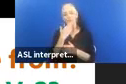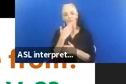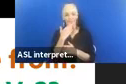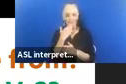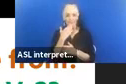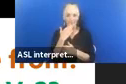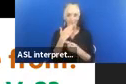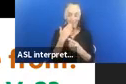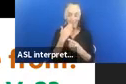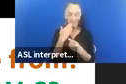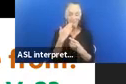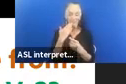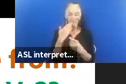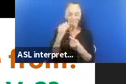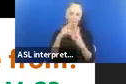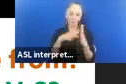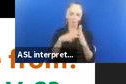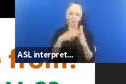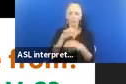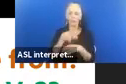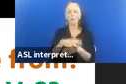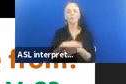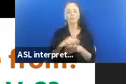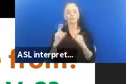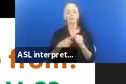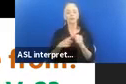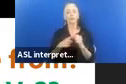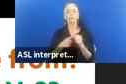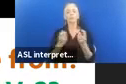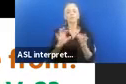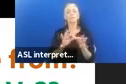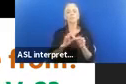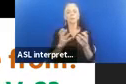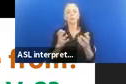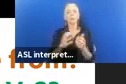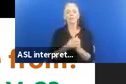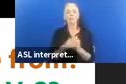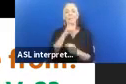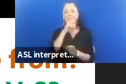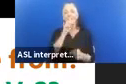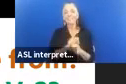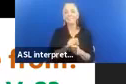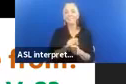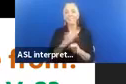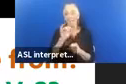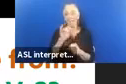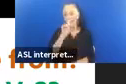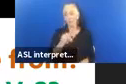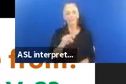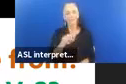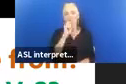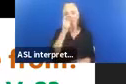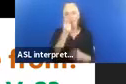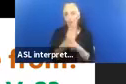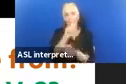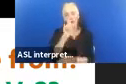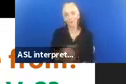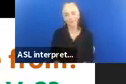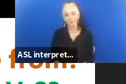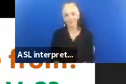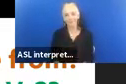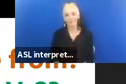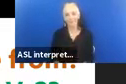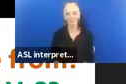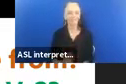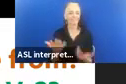that. The first thing we want to start with is, actually, it's really the wrong question. This